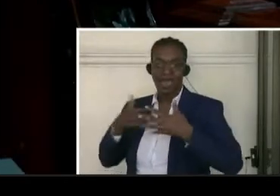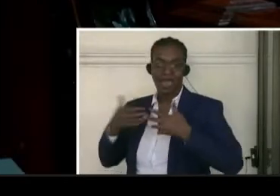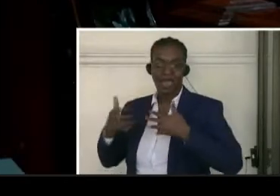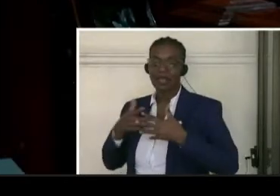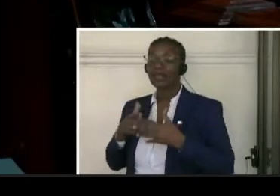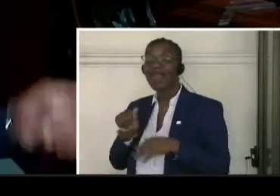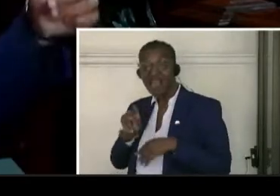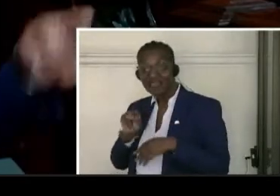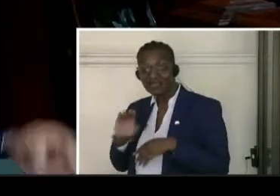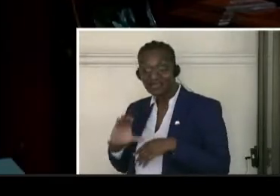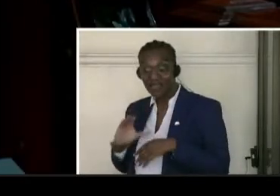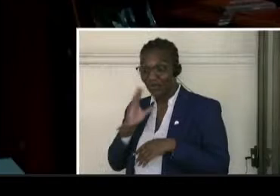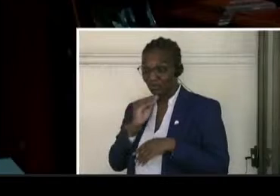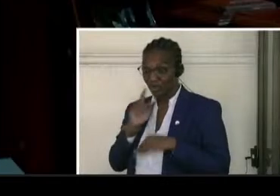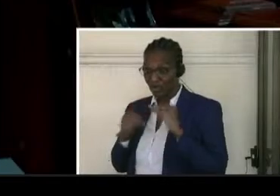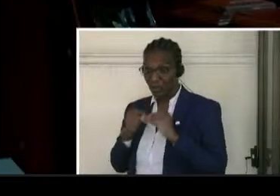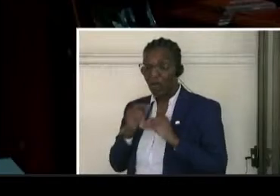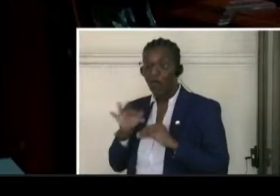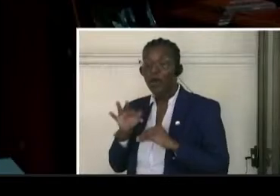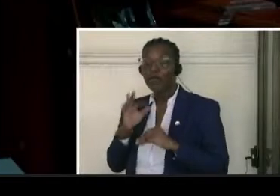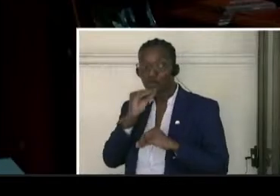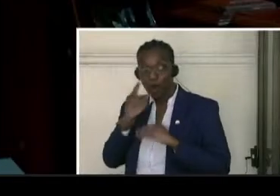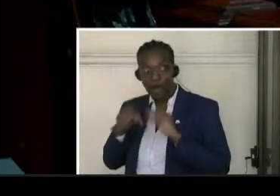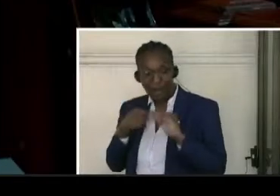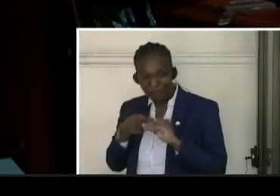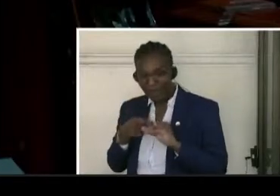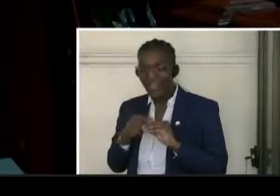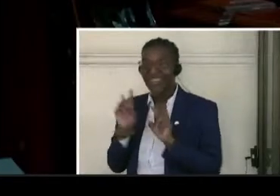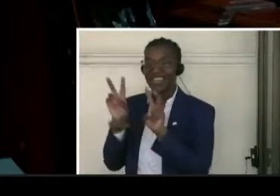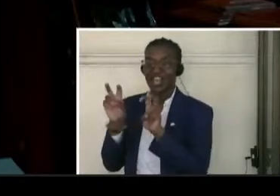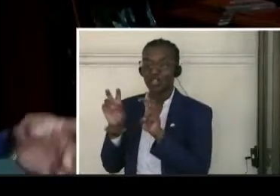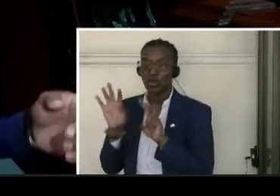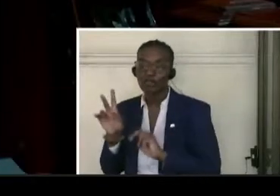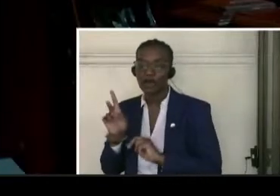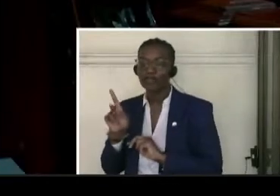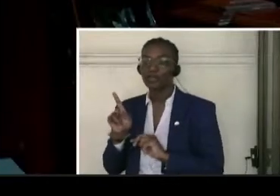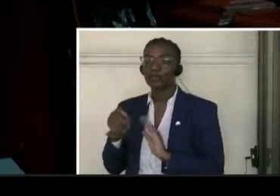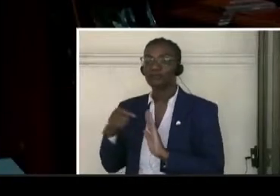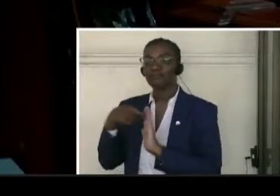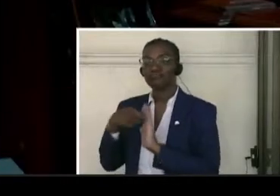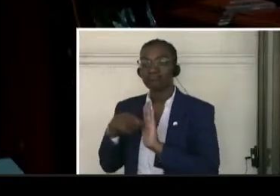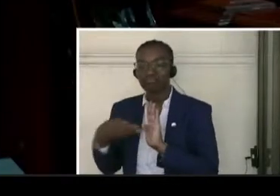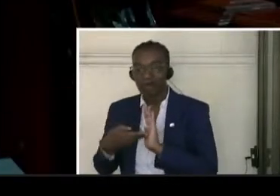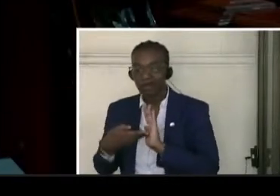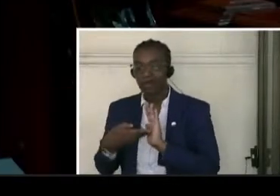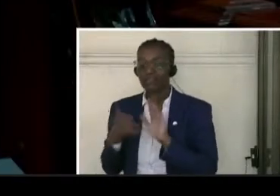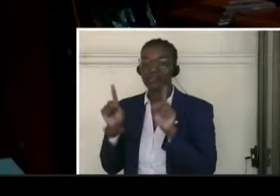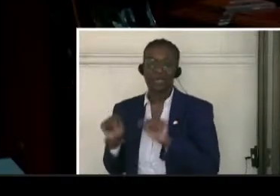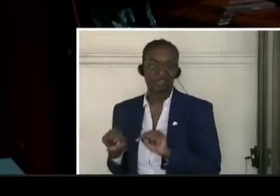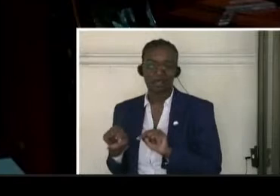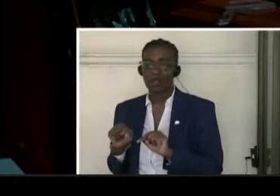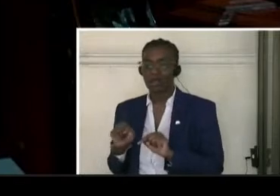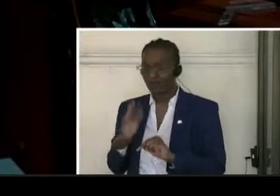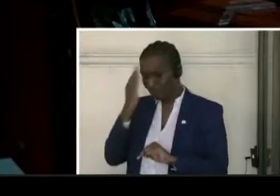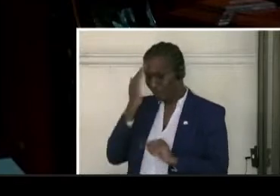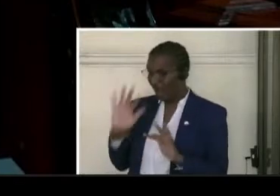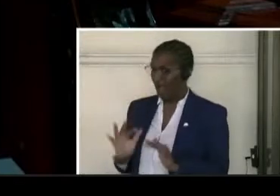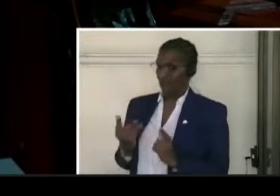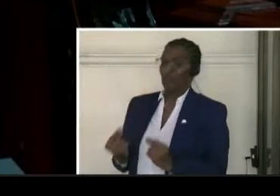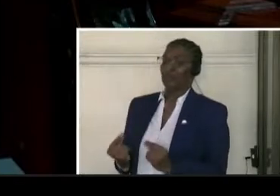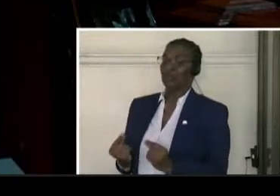ANC you are talking about. By the way, when you talk about the issue of special pettings that we are saying we're not addressing, do you know how it was